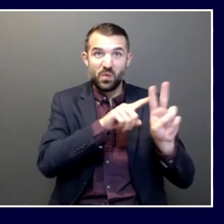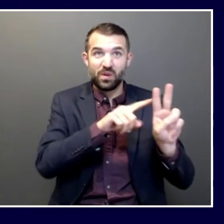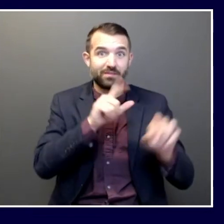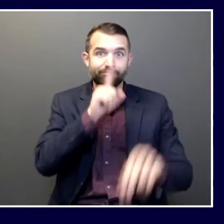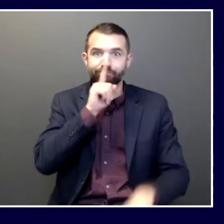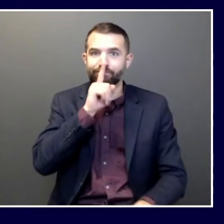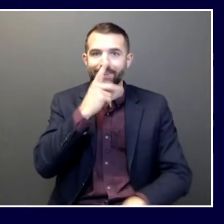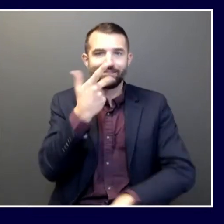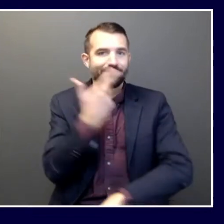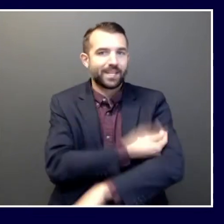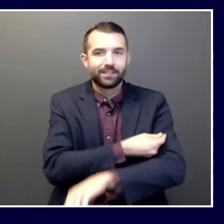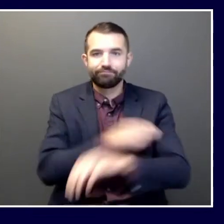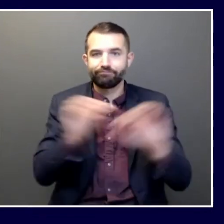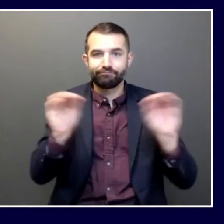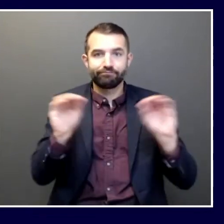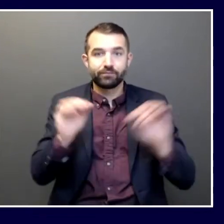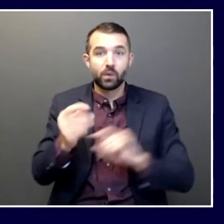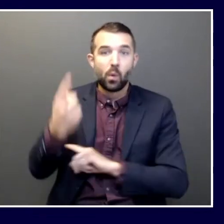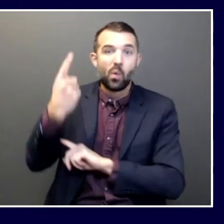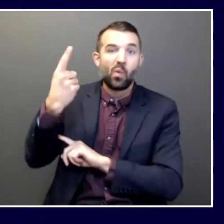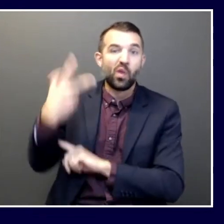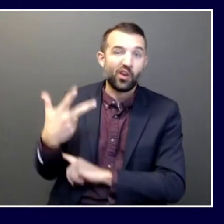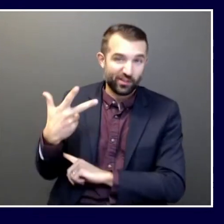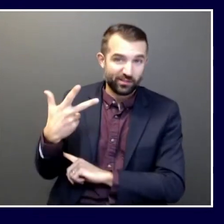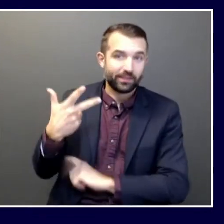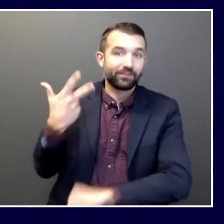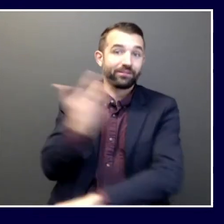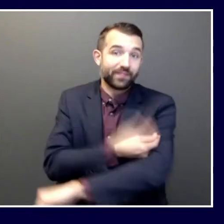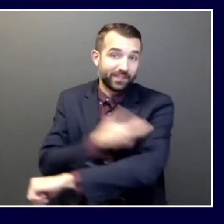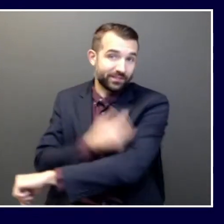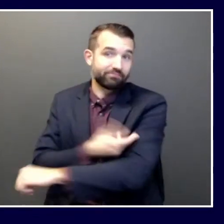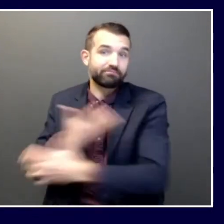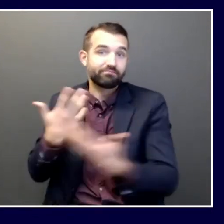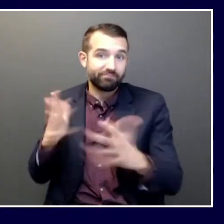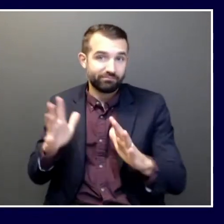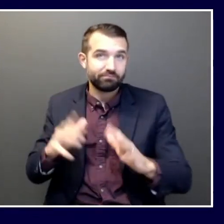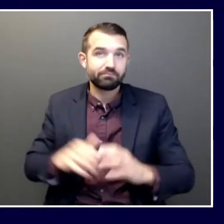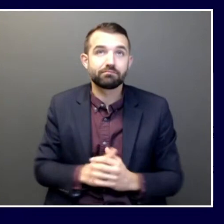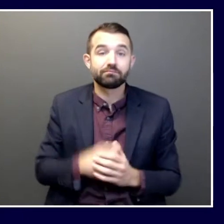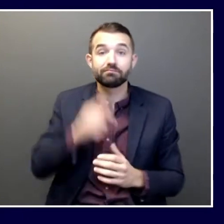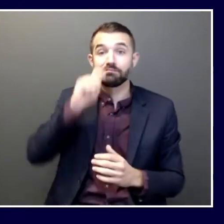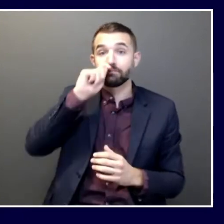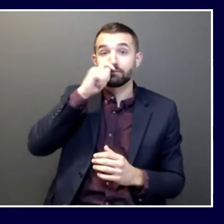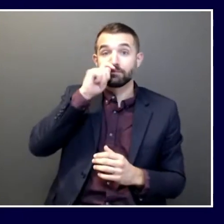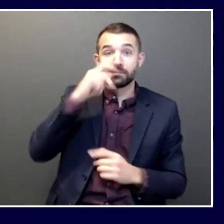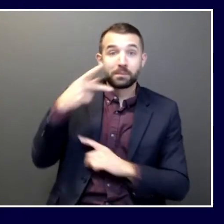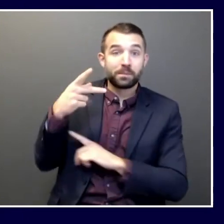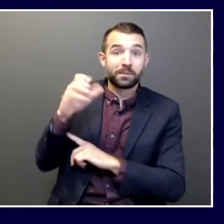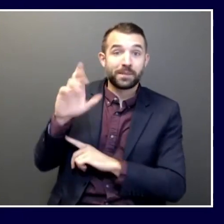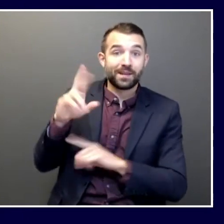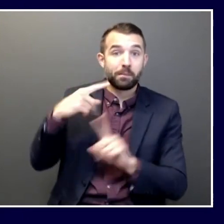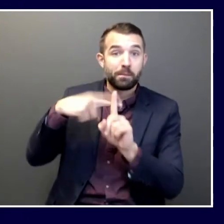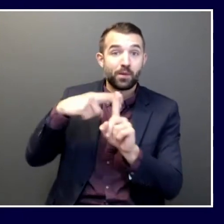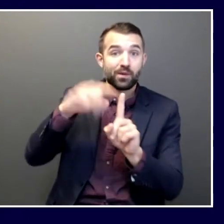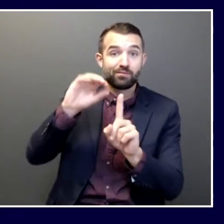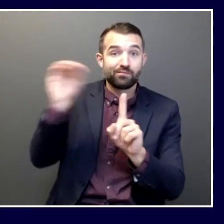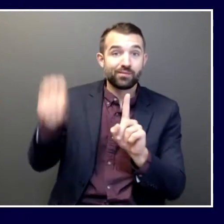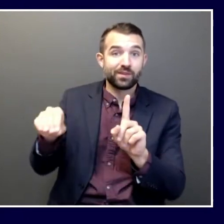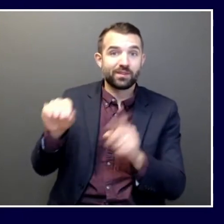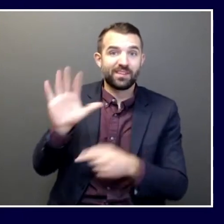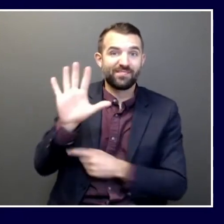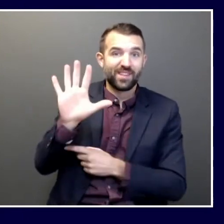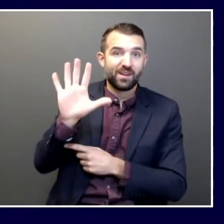rate now stands at 5.9%, and our PCR testing volume stands